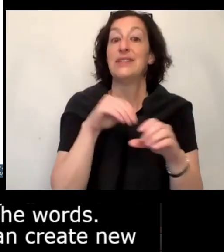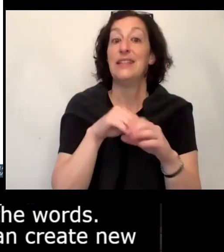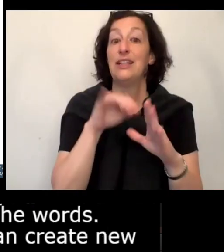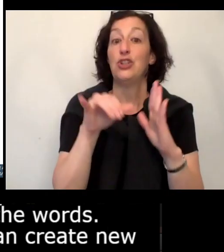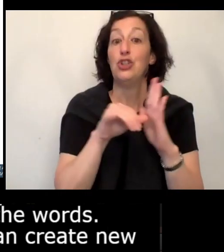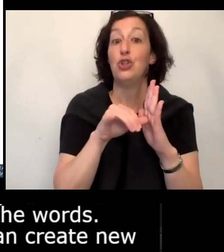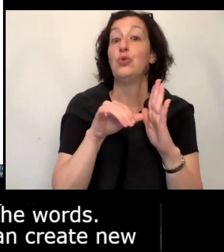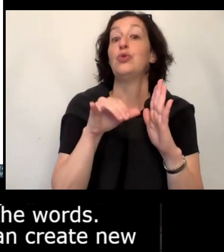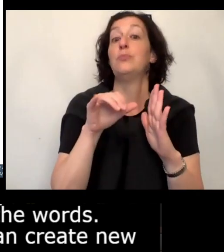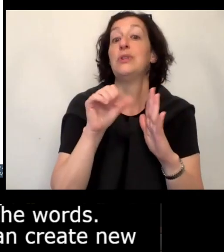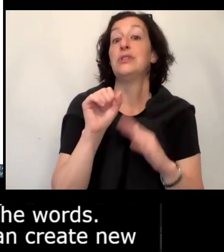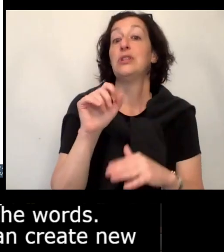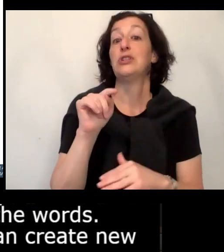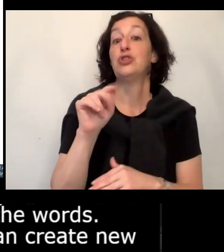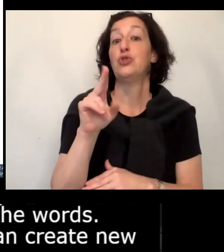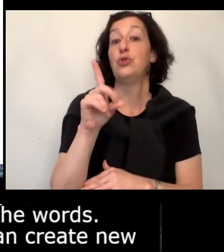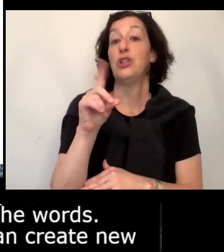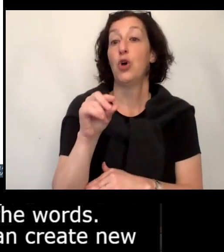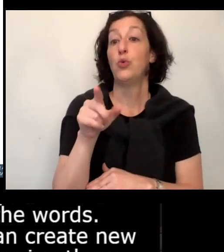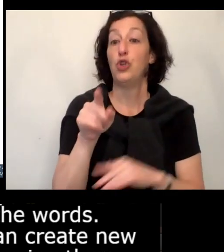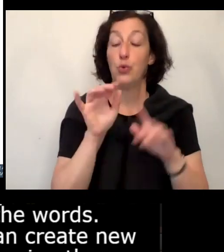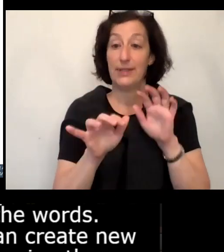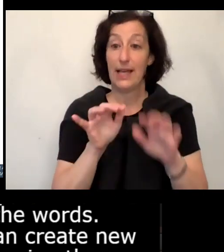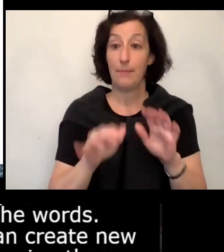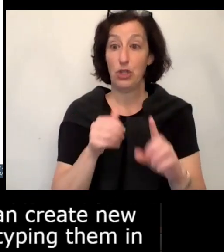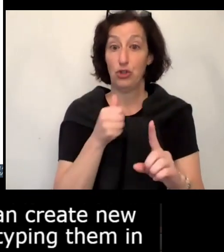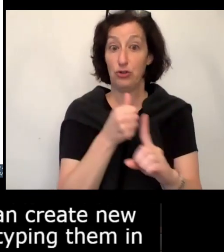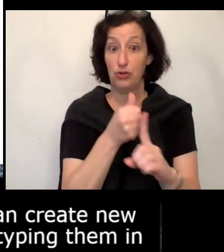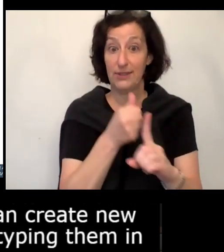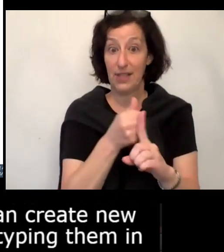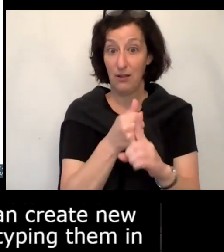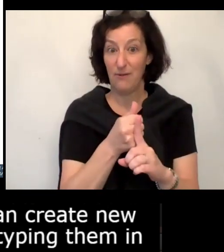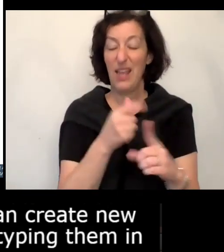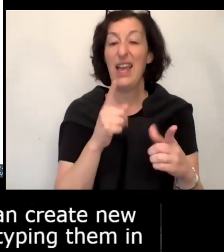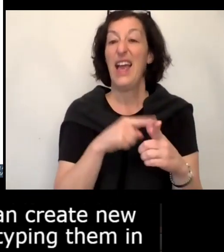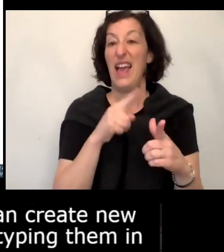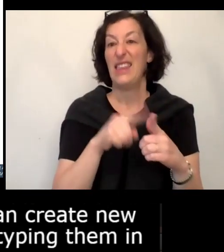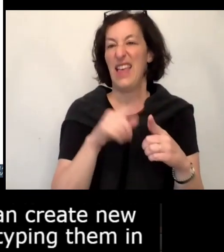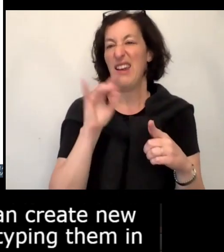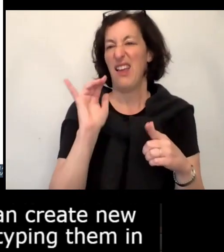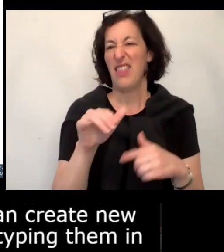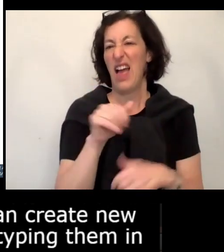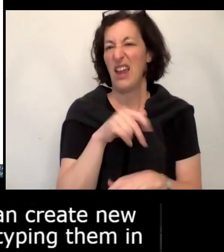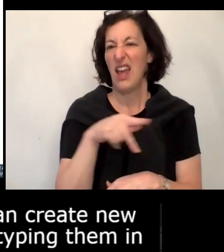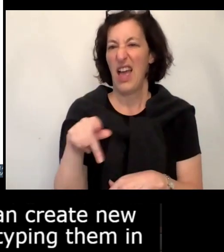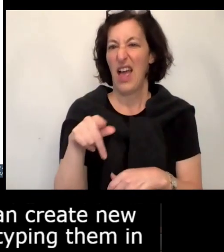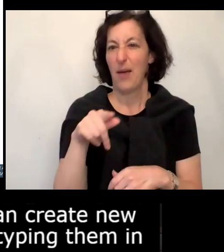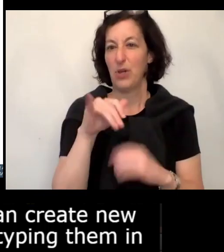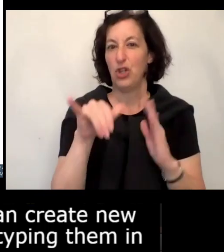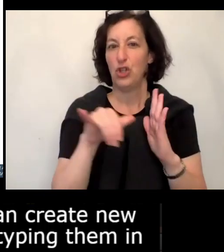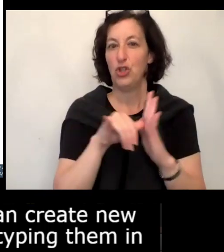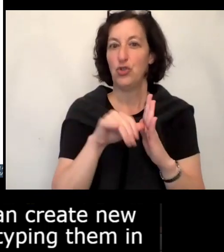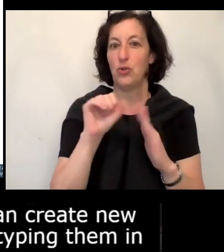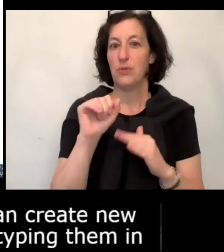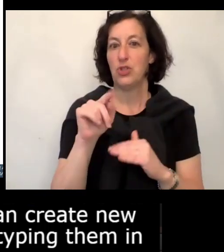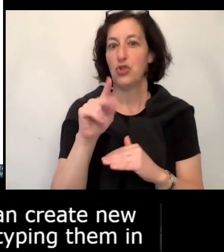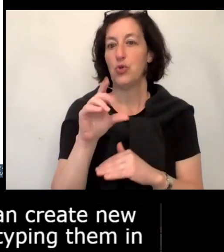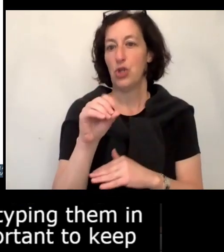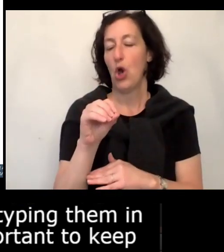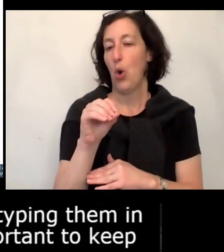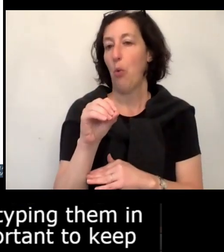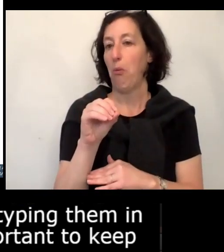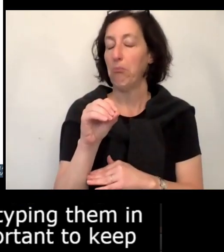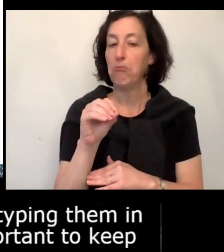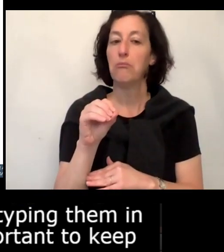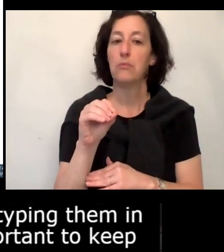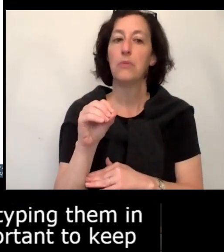That requires typing them in by hand in YouTube Studio application. But important to keep in mind that YouTube,